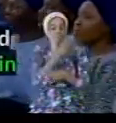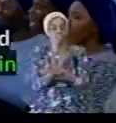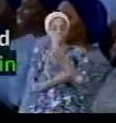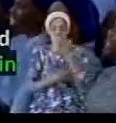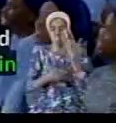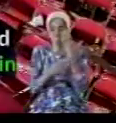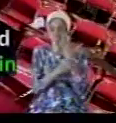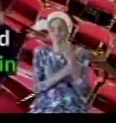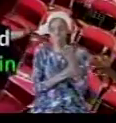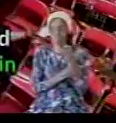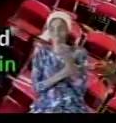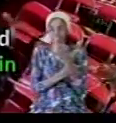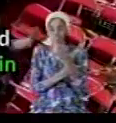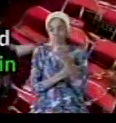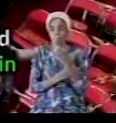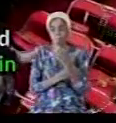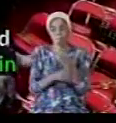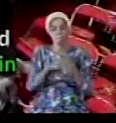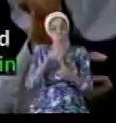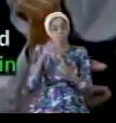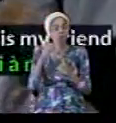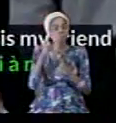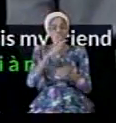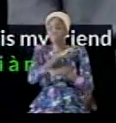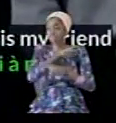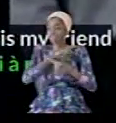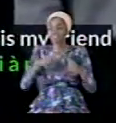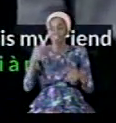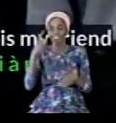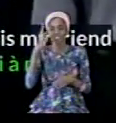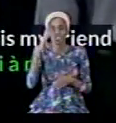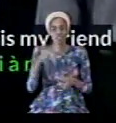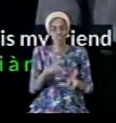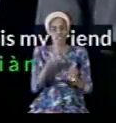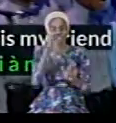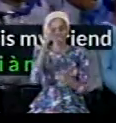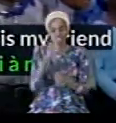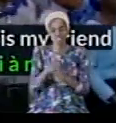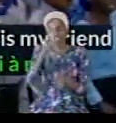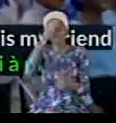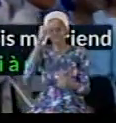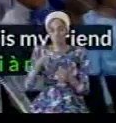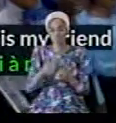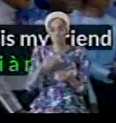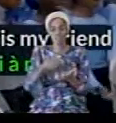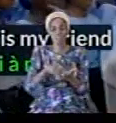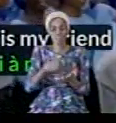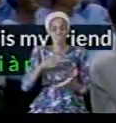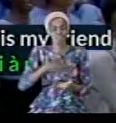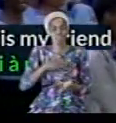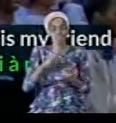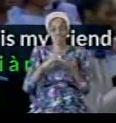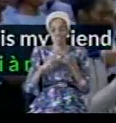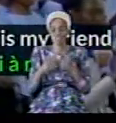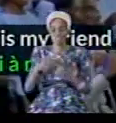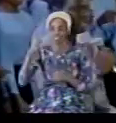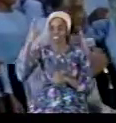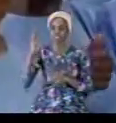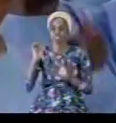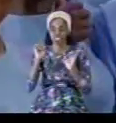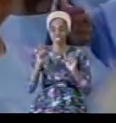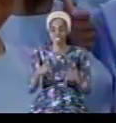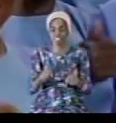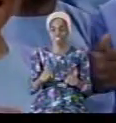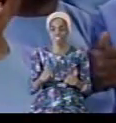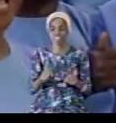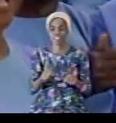He holds the power in his hand. He holds the power in his hand. And you can see the way. Just remember, he's my friend.